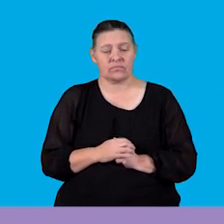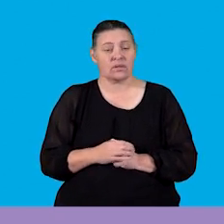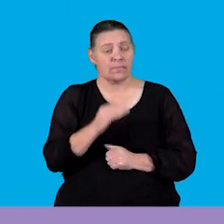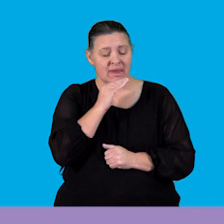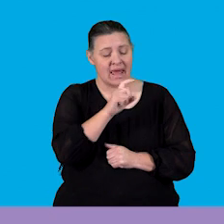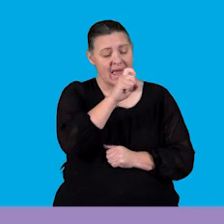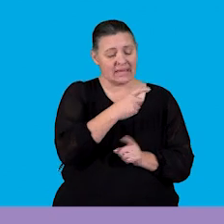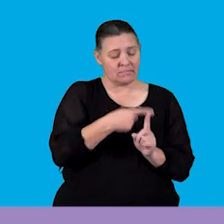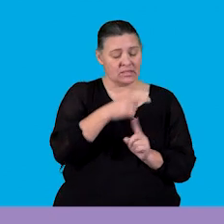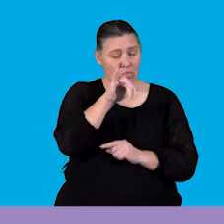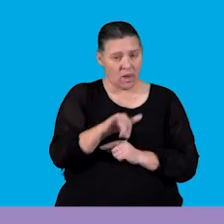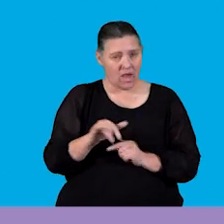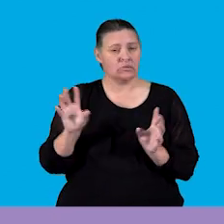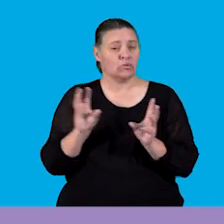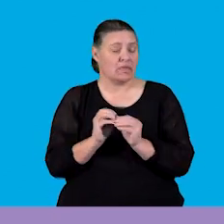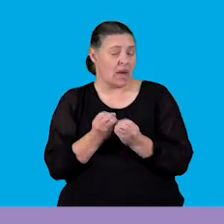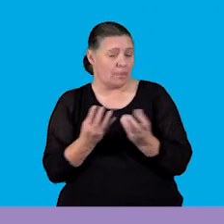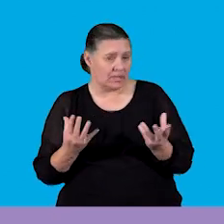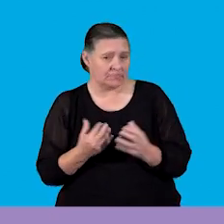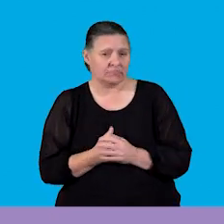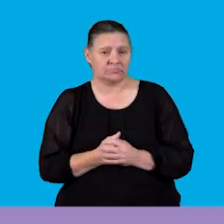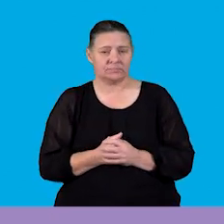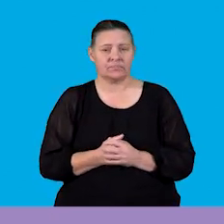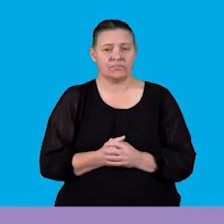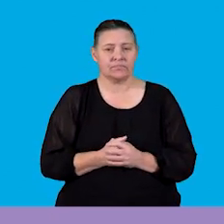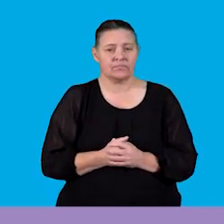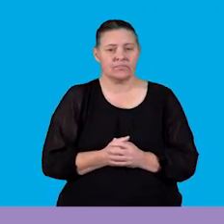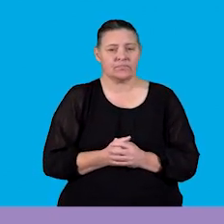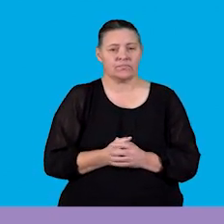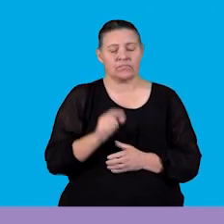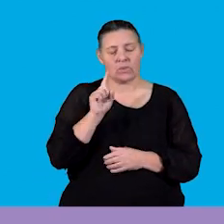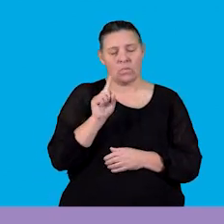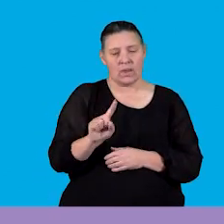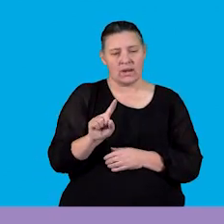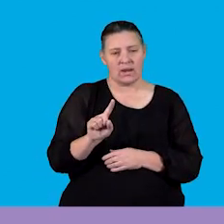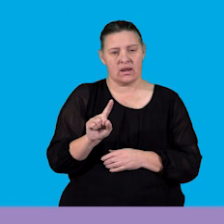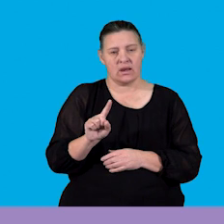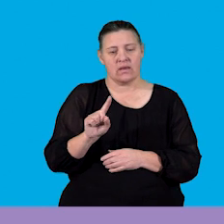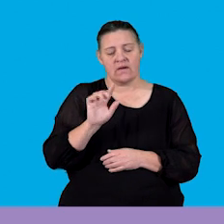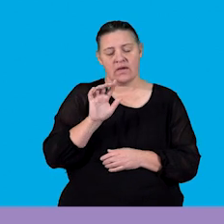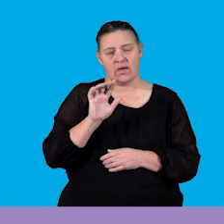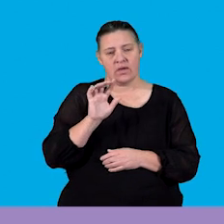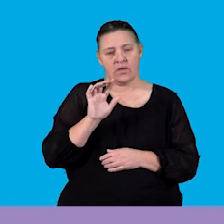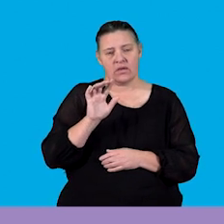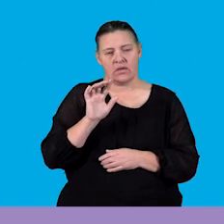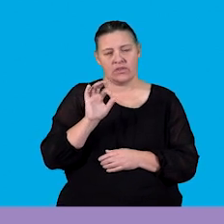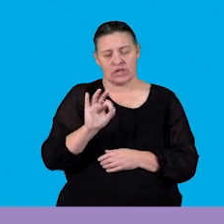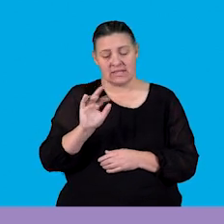42 degrees. That means X plus Y is equals to